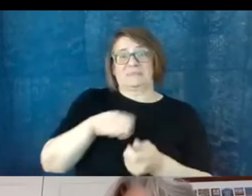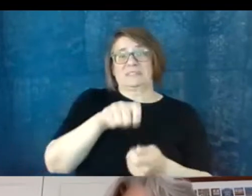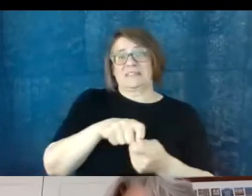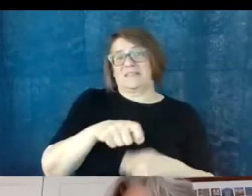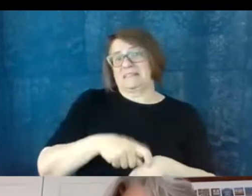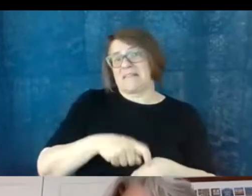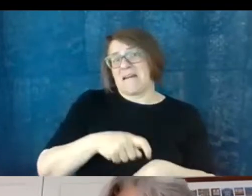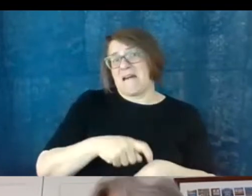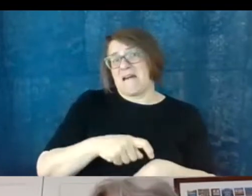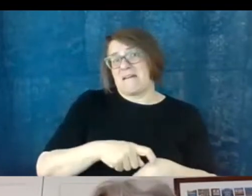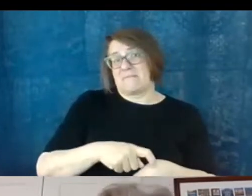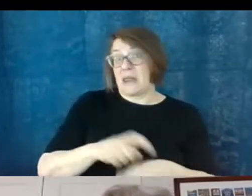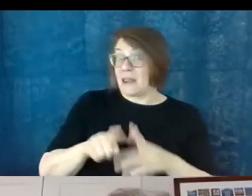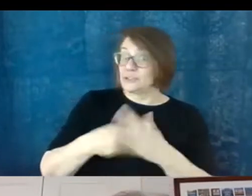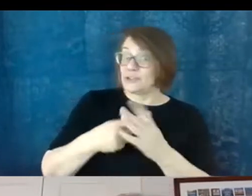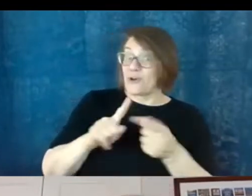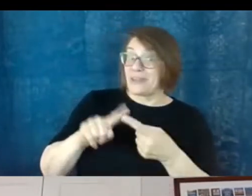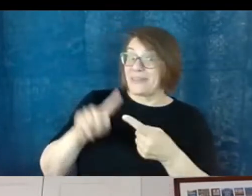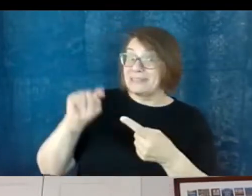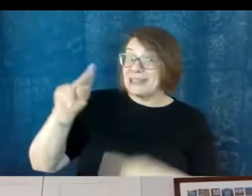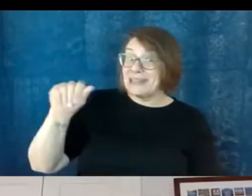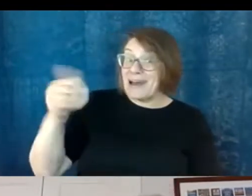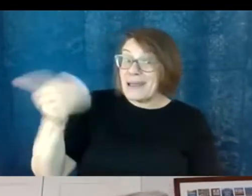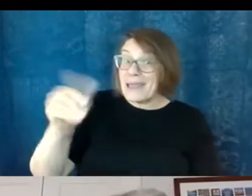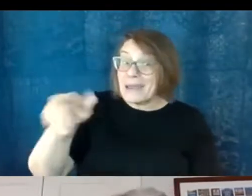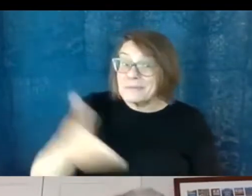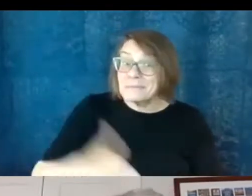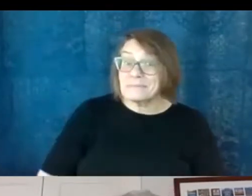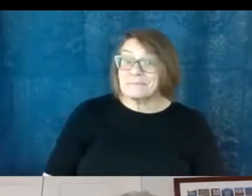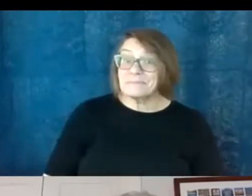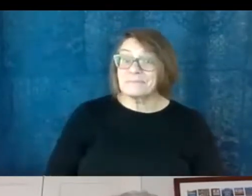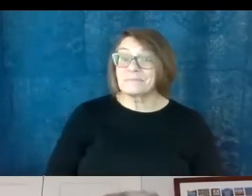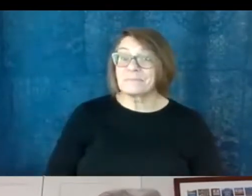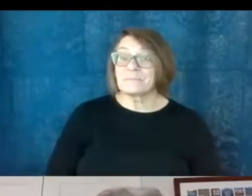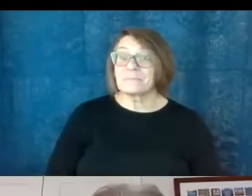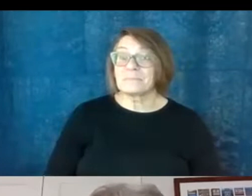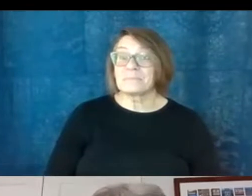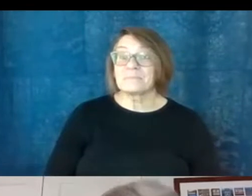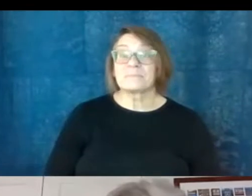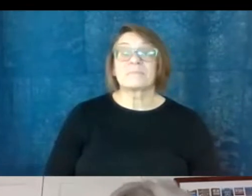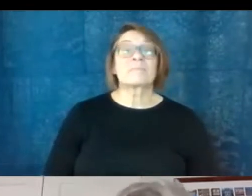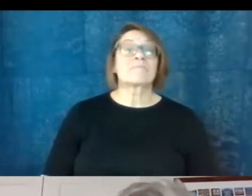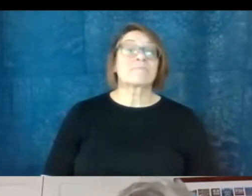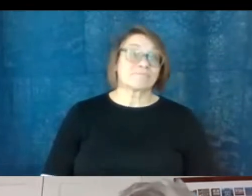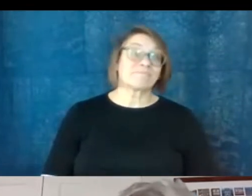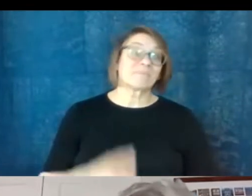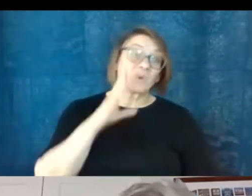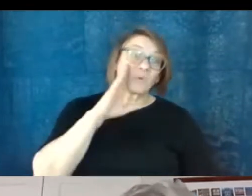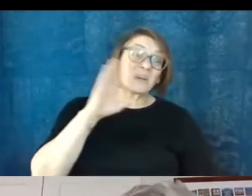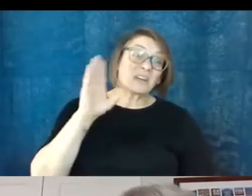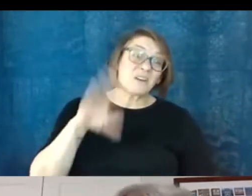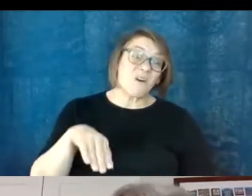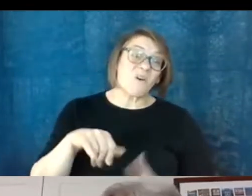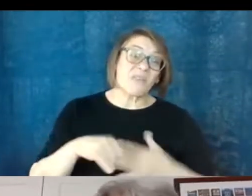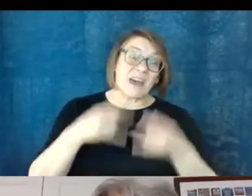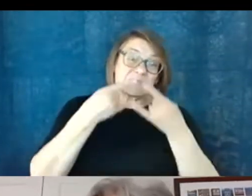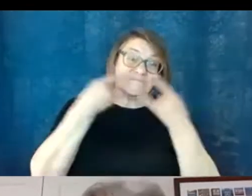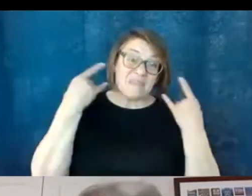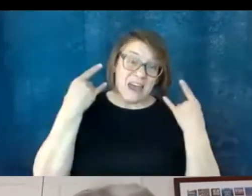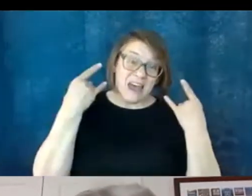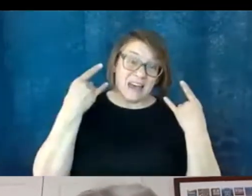time? And we'll start with Tina again. So we know that masks and